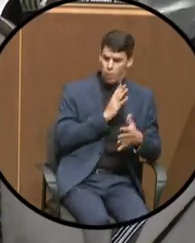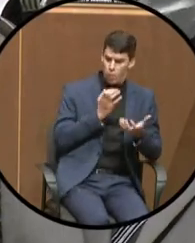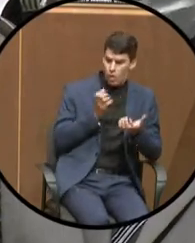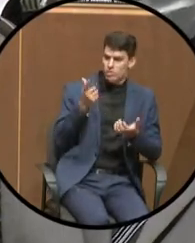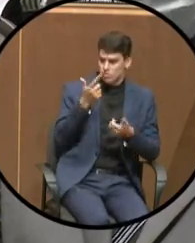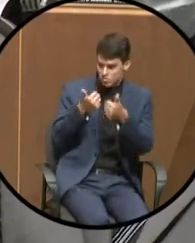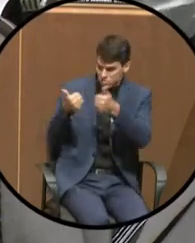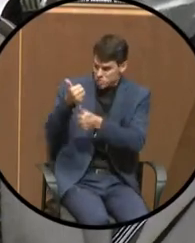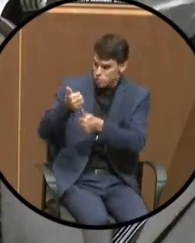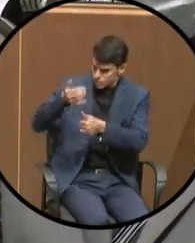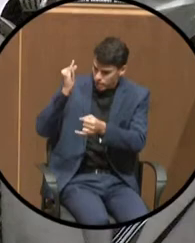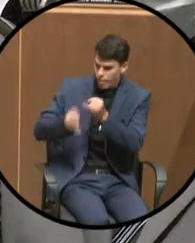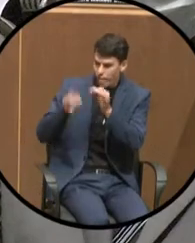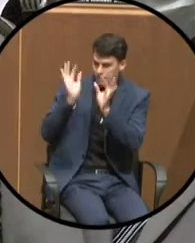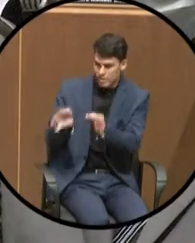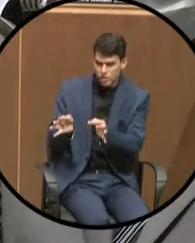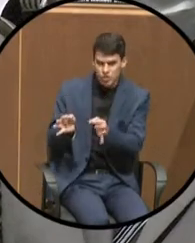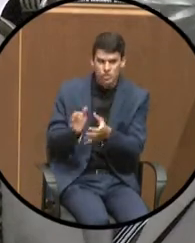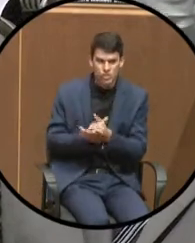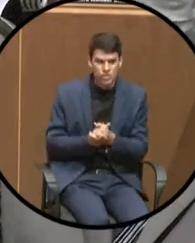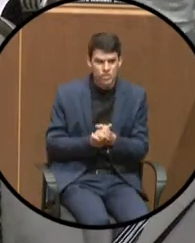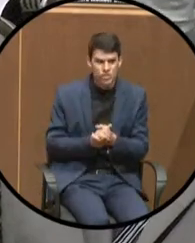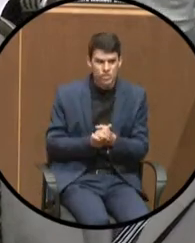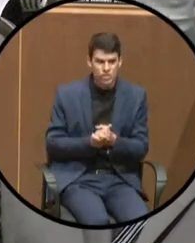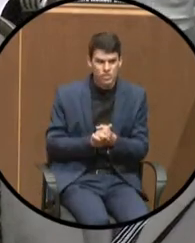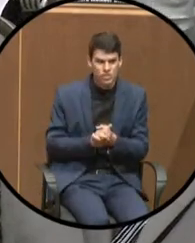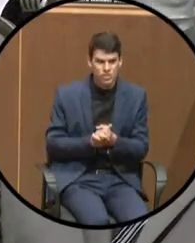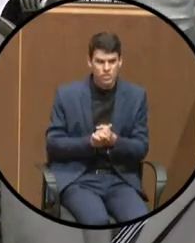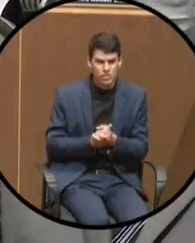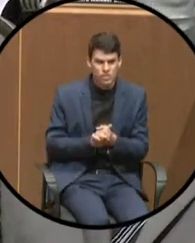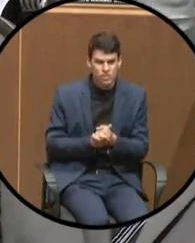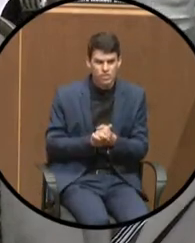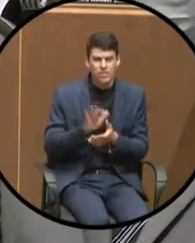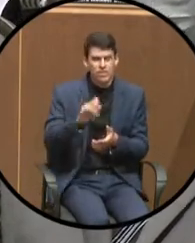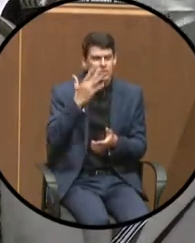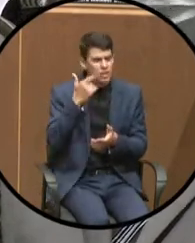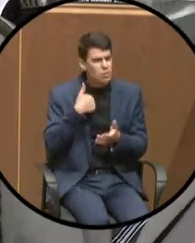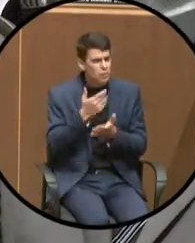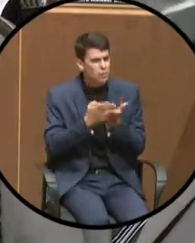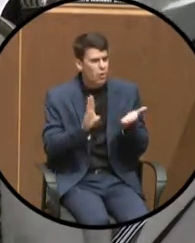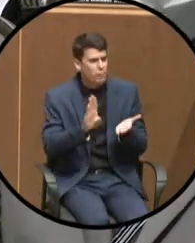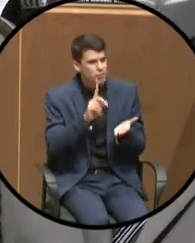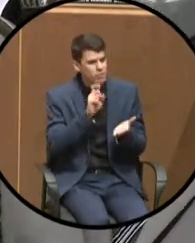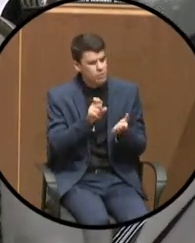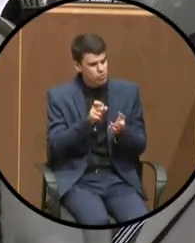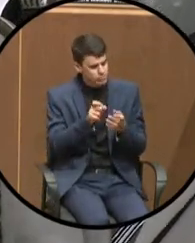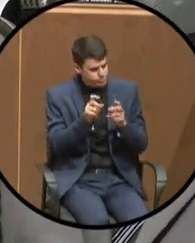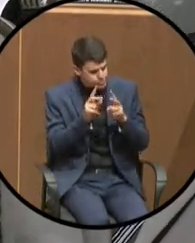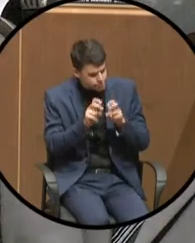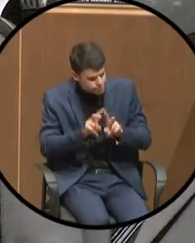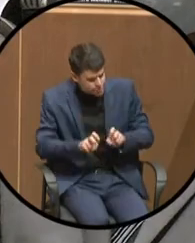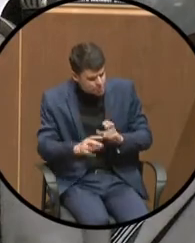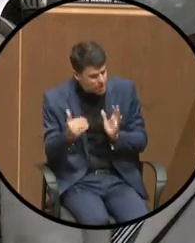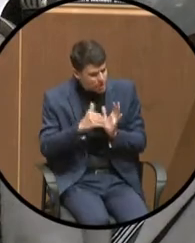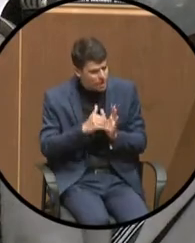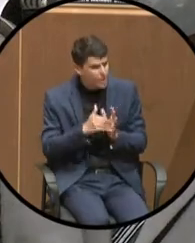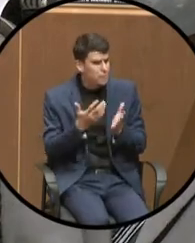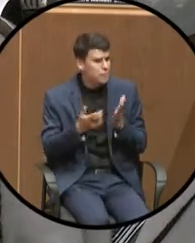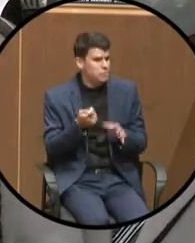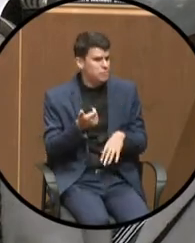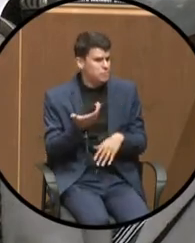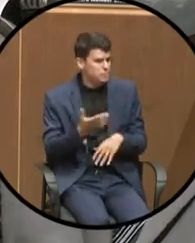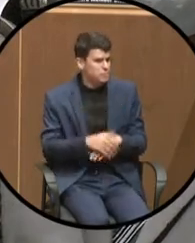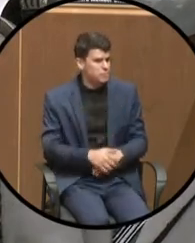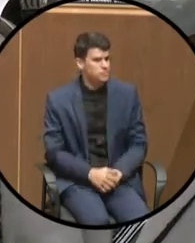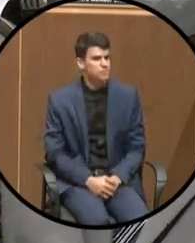decisions. You didn't intend that for the exception to swallow the rule, and that's why Part B needs to be revised in the event that you approve this rule today. Thanks,